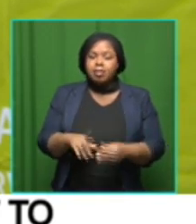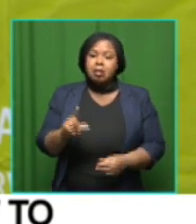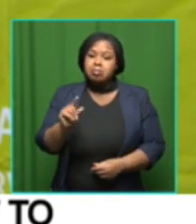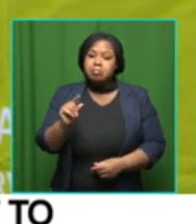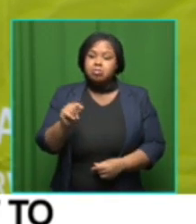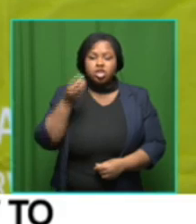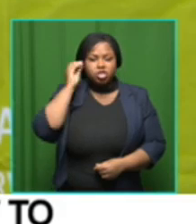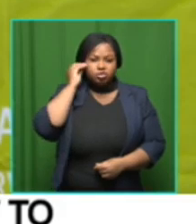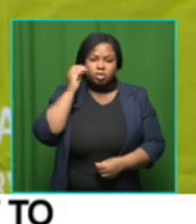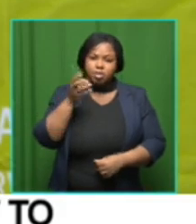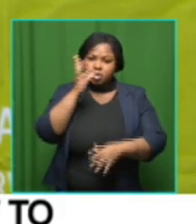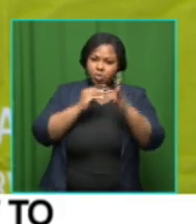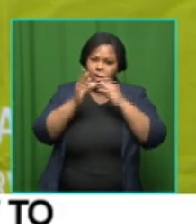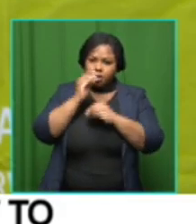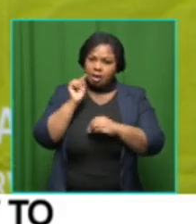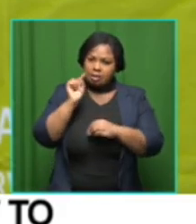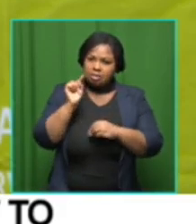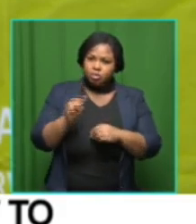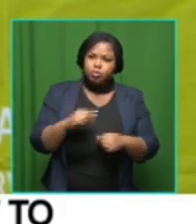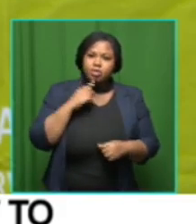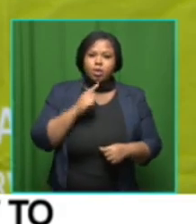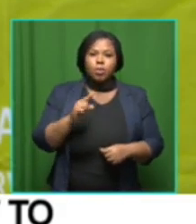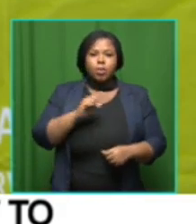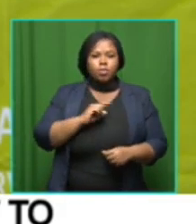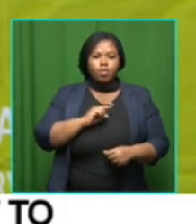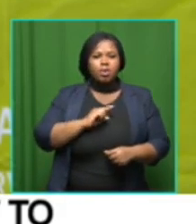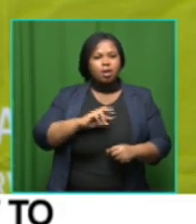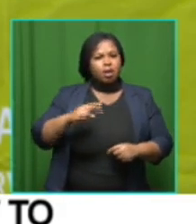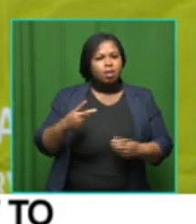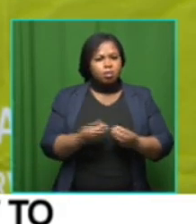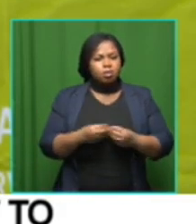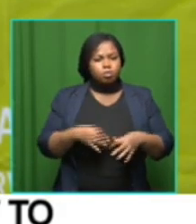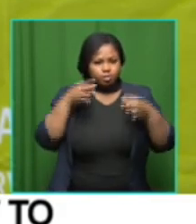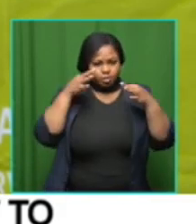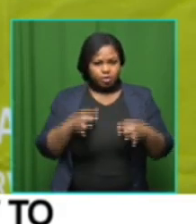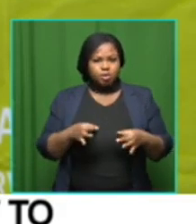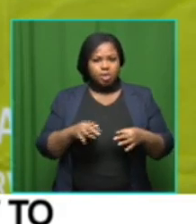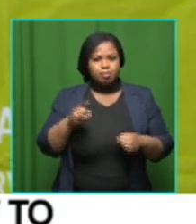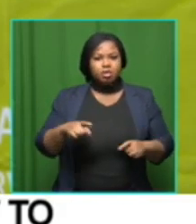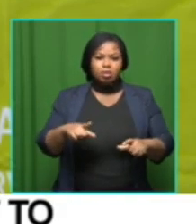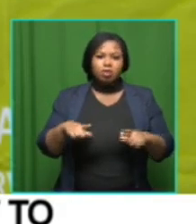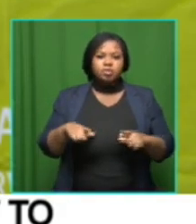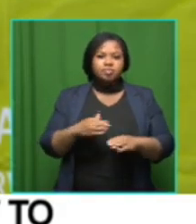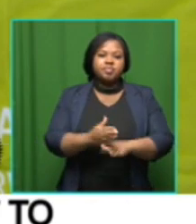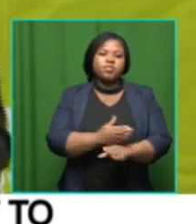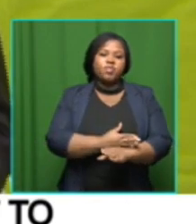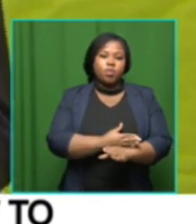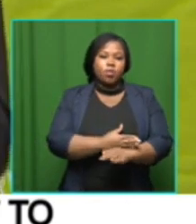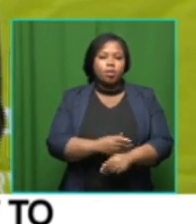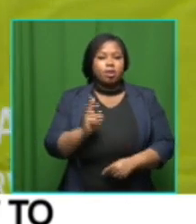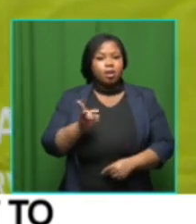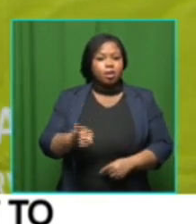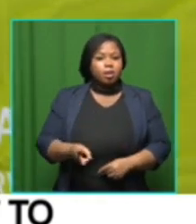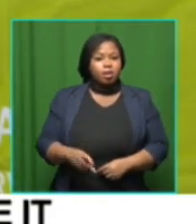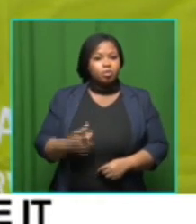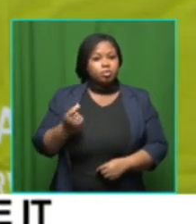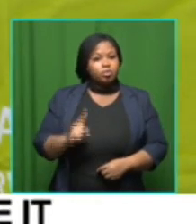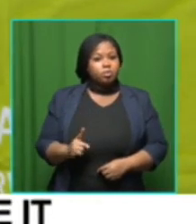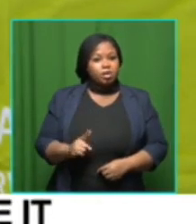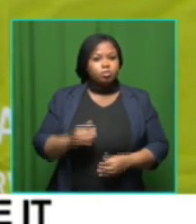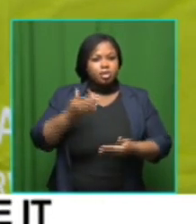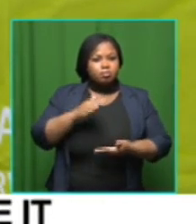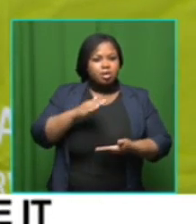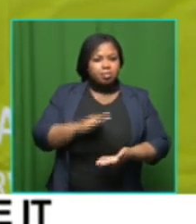lessons which we are learning from, to say there are things that you need to actually decide earlier on. Amongst those is to reduce the